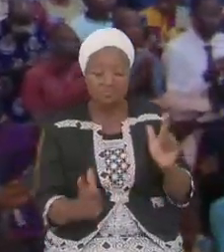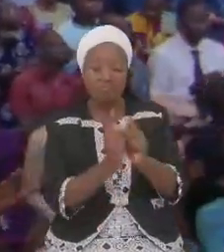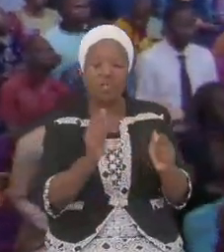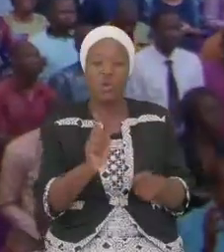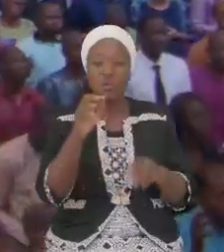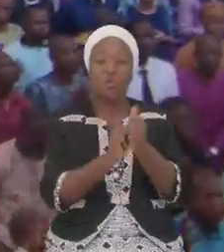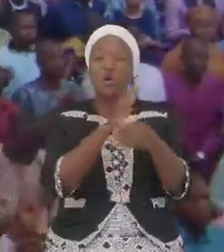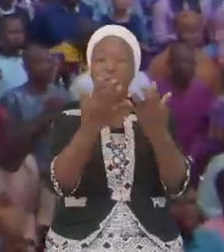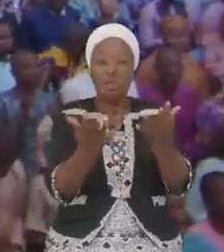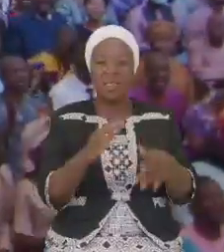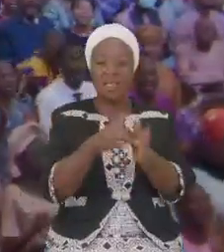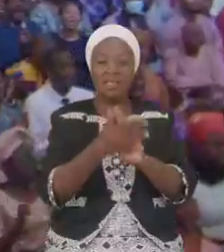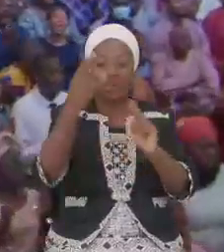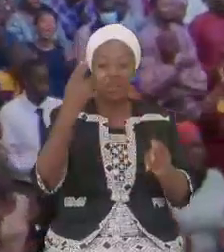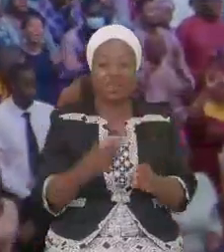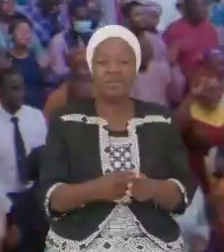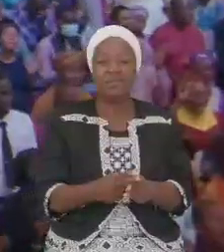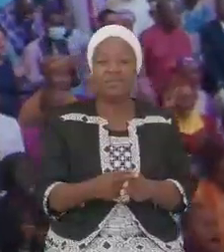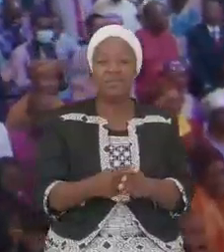in Jesus' name.